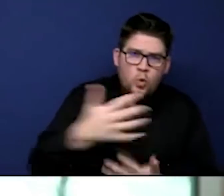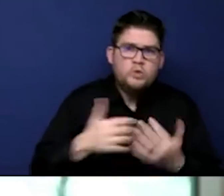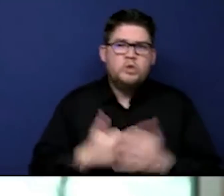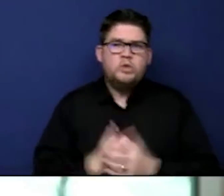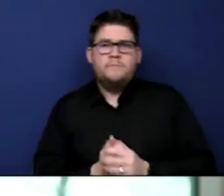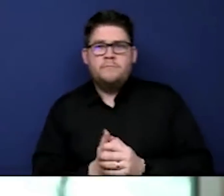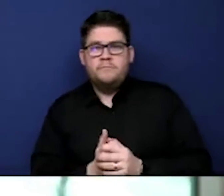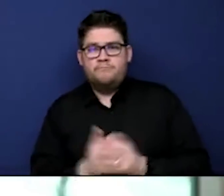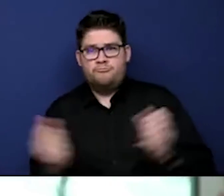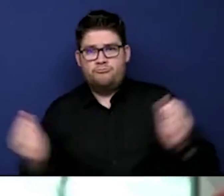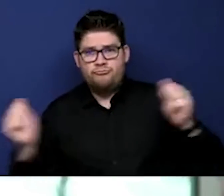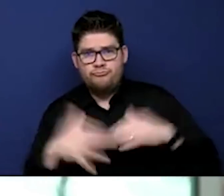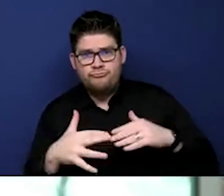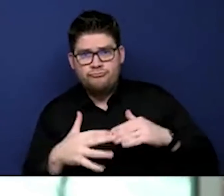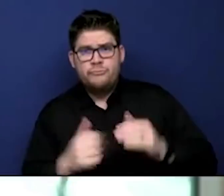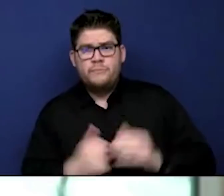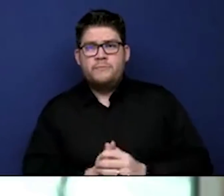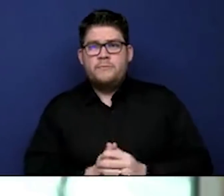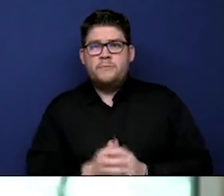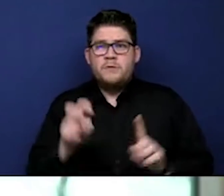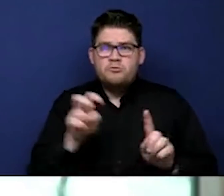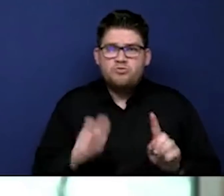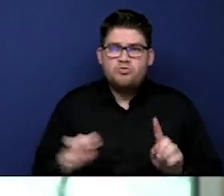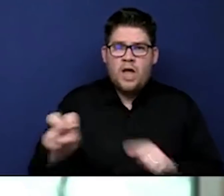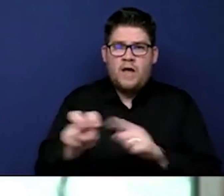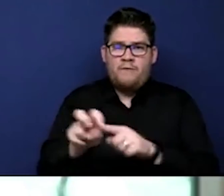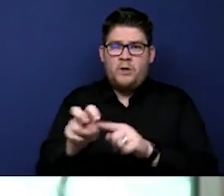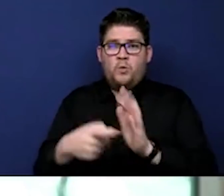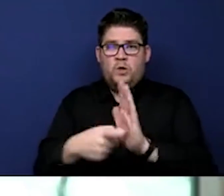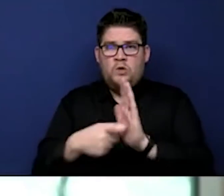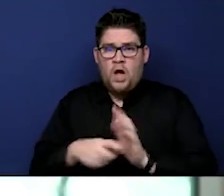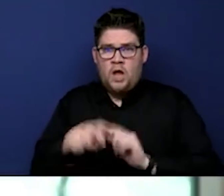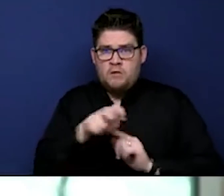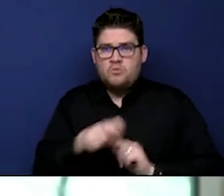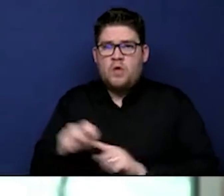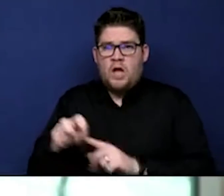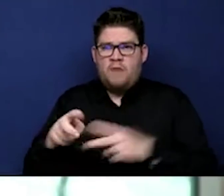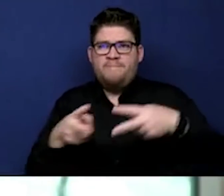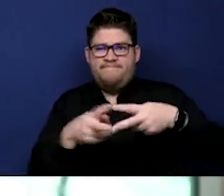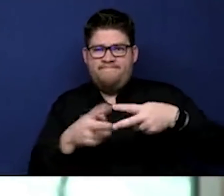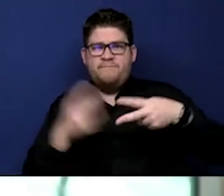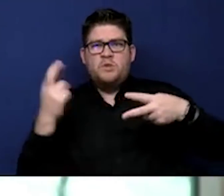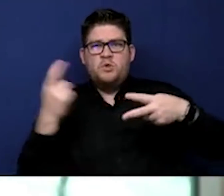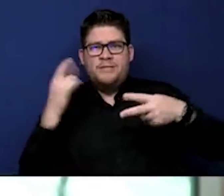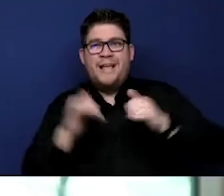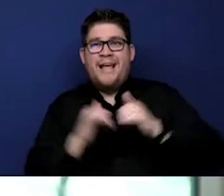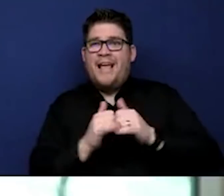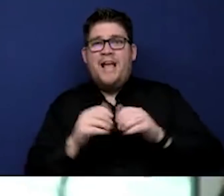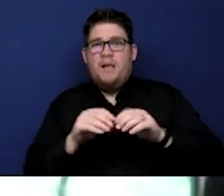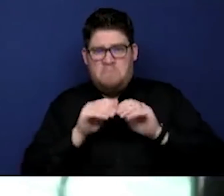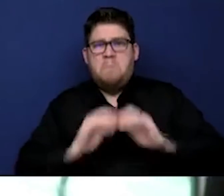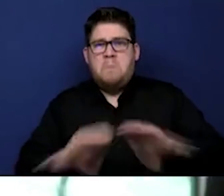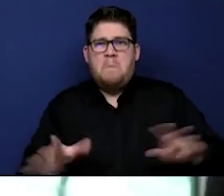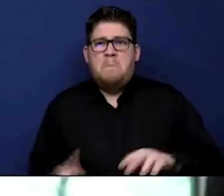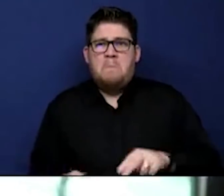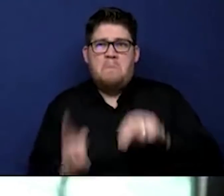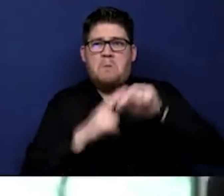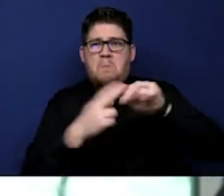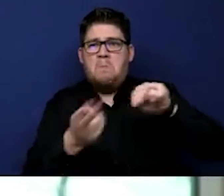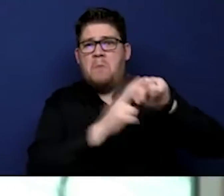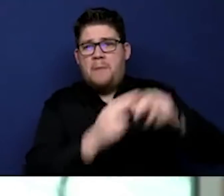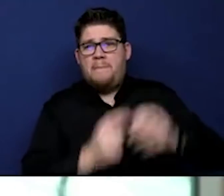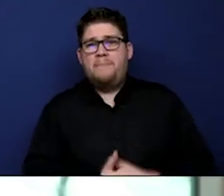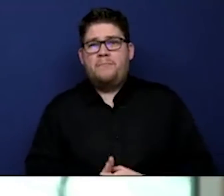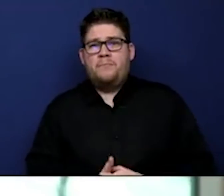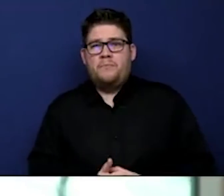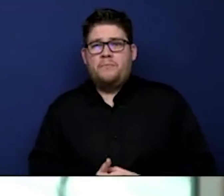of concern transmission as well. But we all have the ability to slow that down, and this is a time where we can do